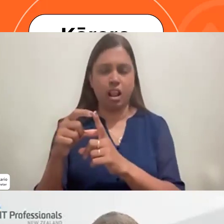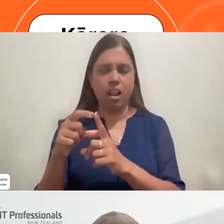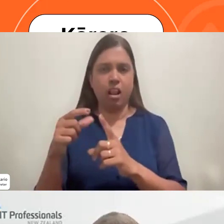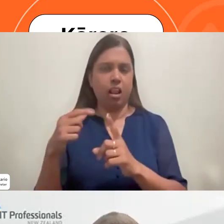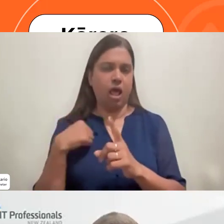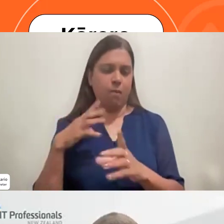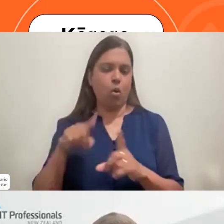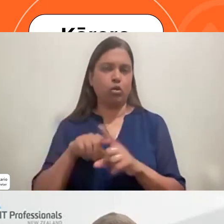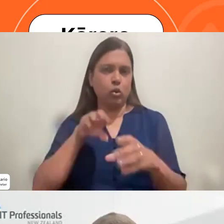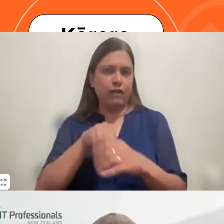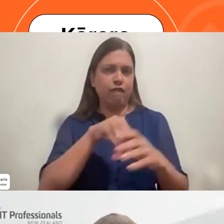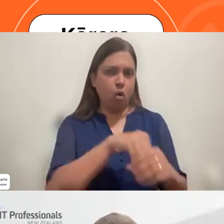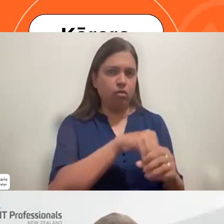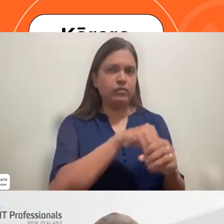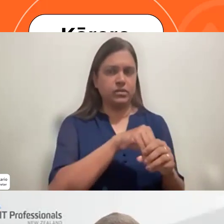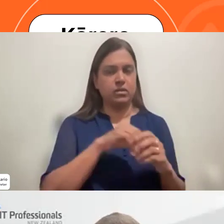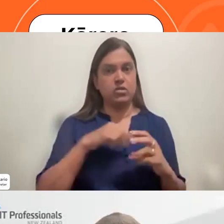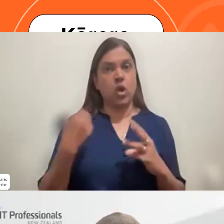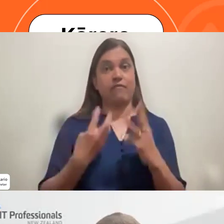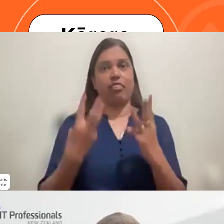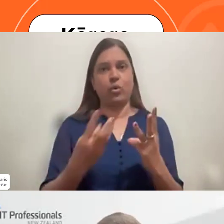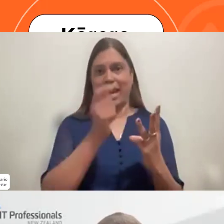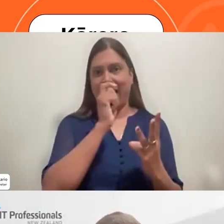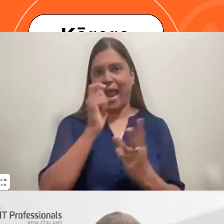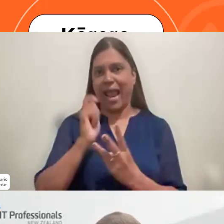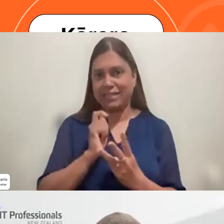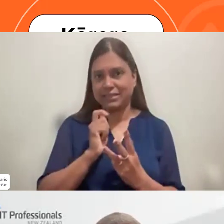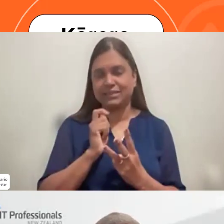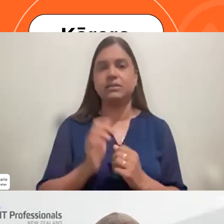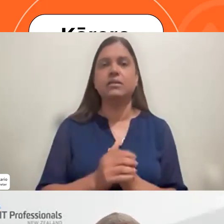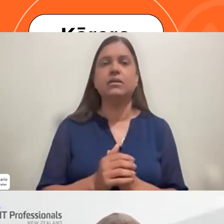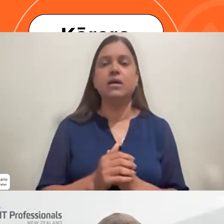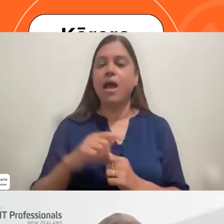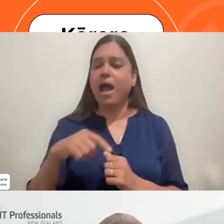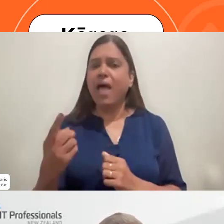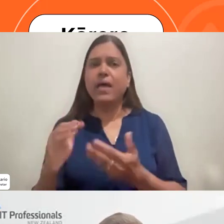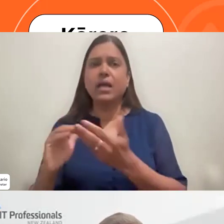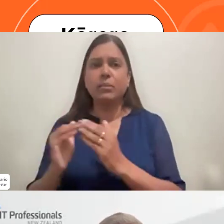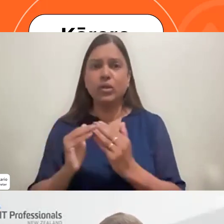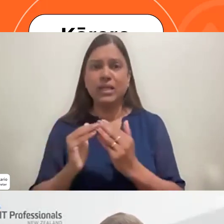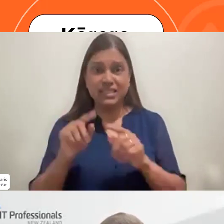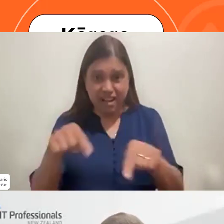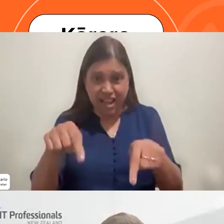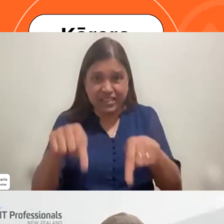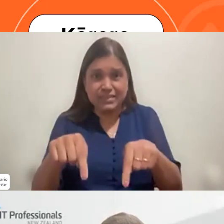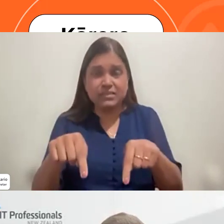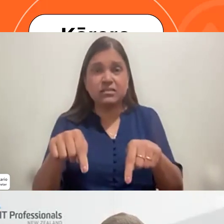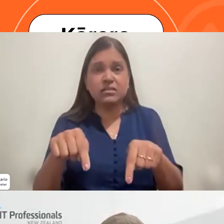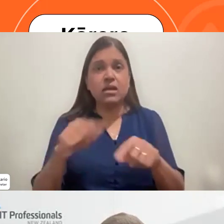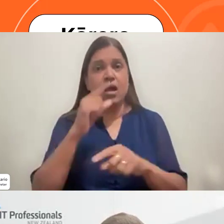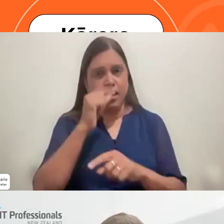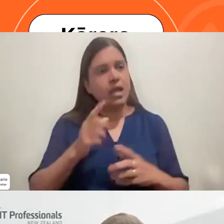the 3 hats that I wear, and other communities like this one can all play a role in shaping